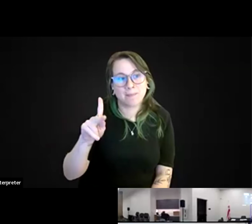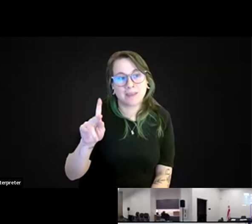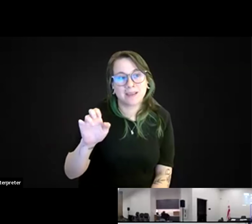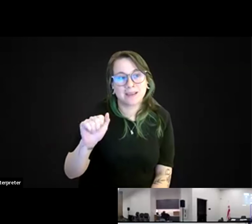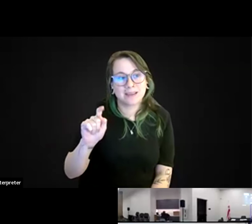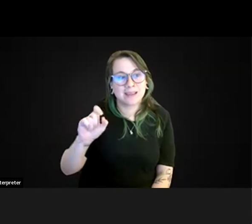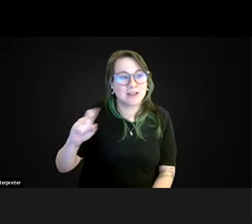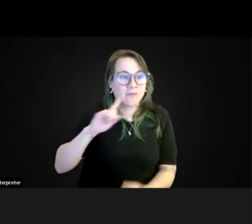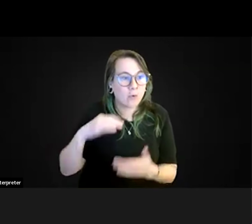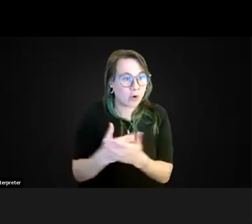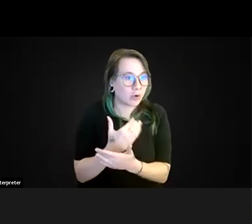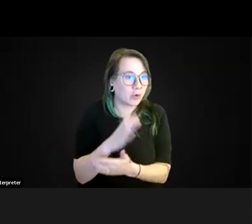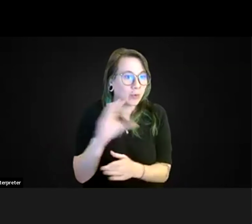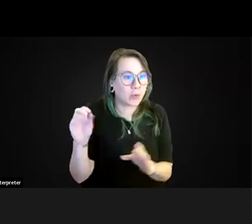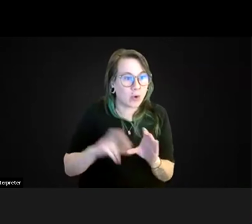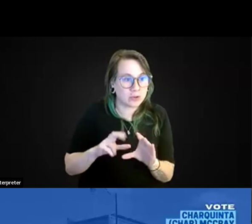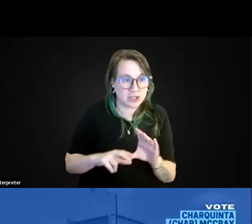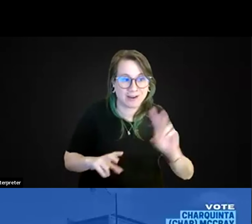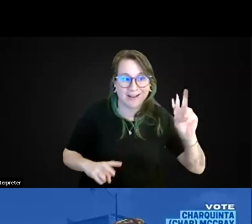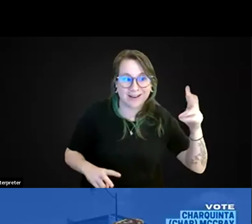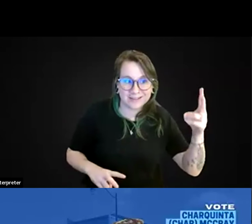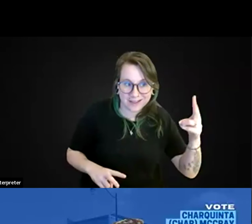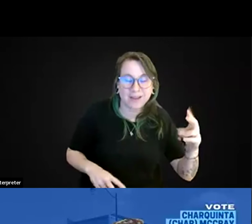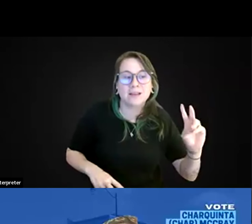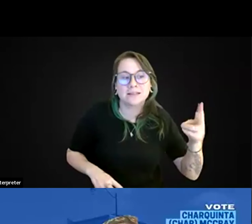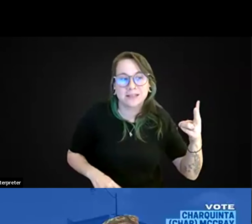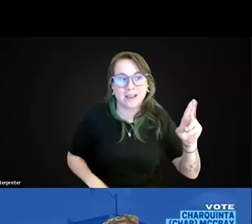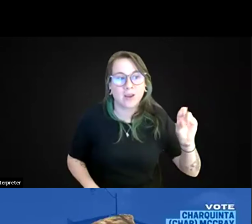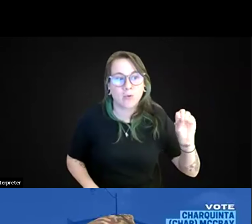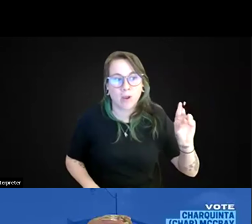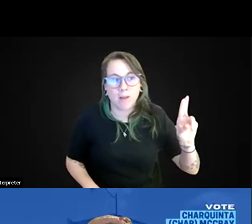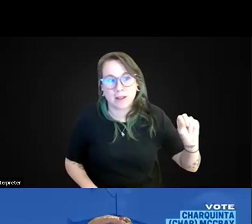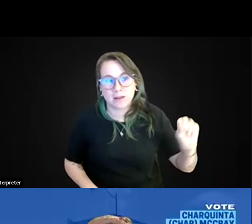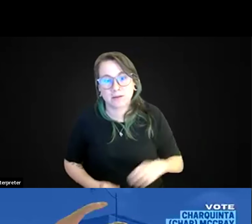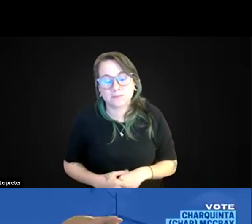this motion? Second. Second. Second by Commissioner Roblin.